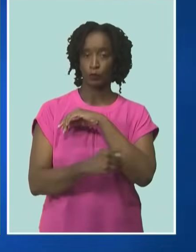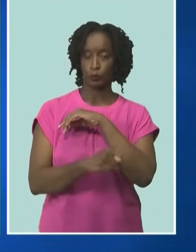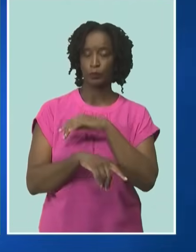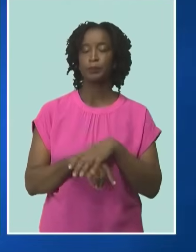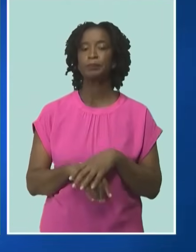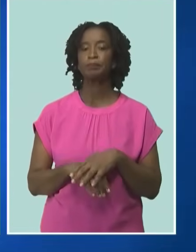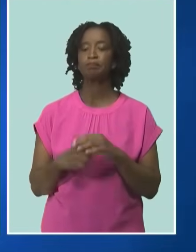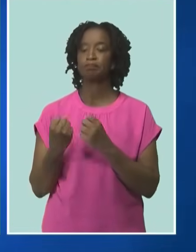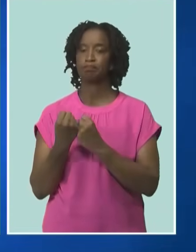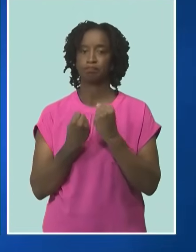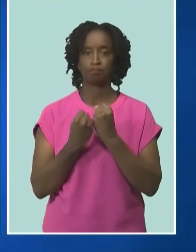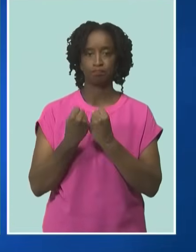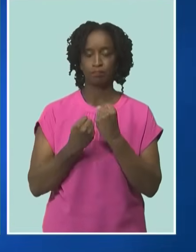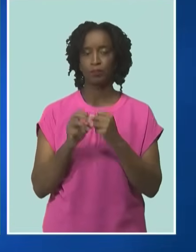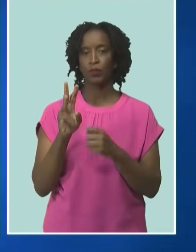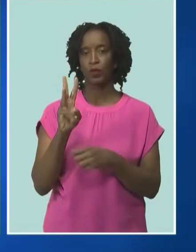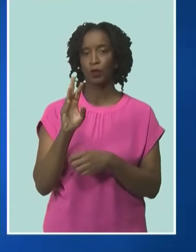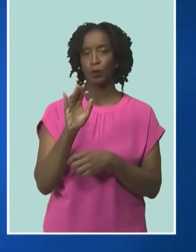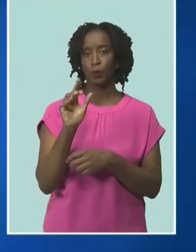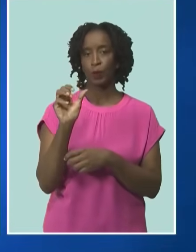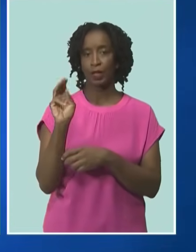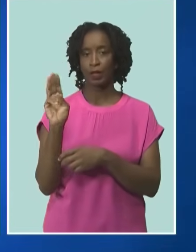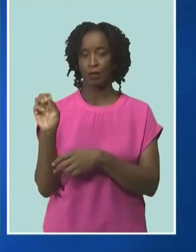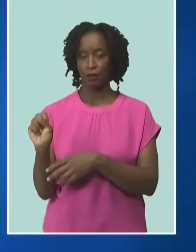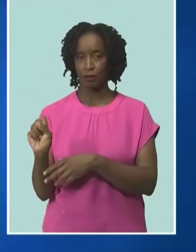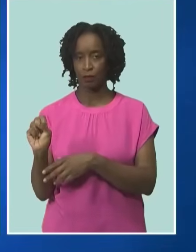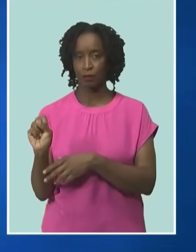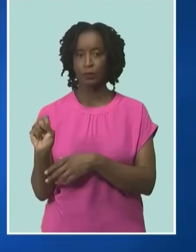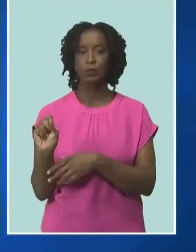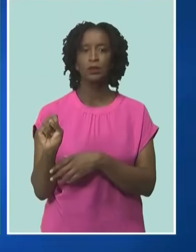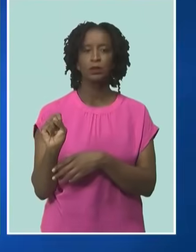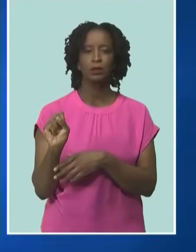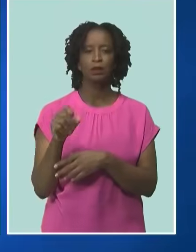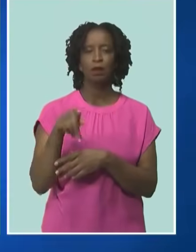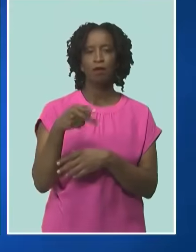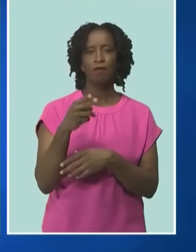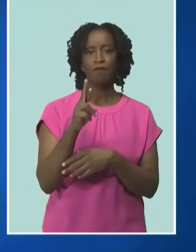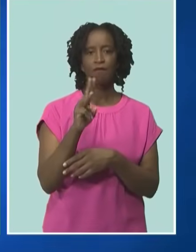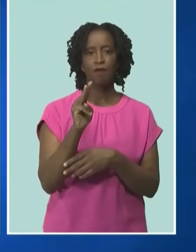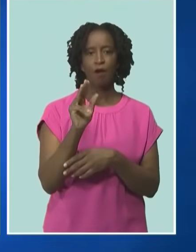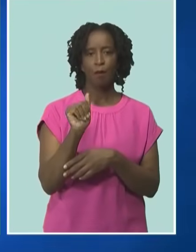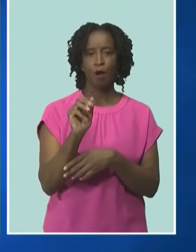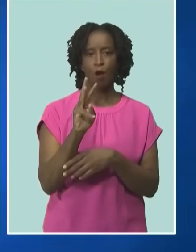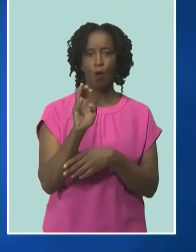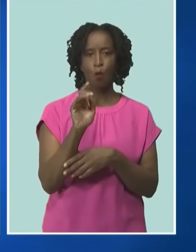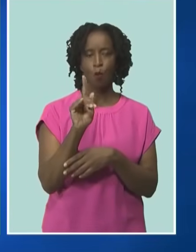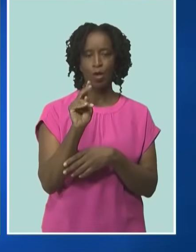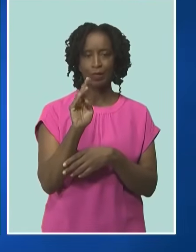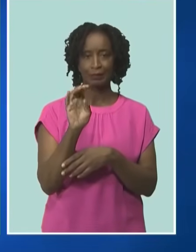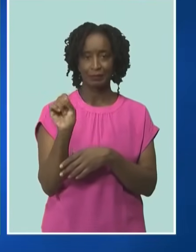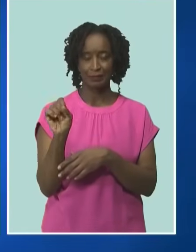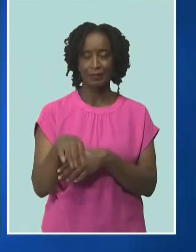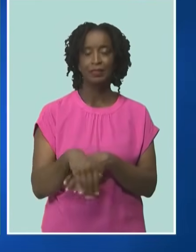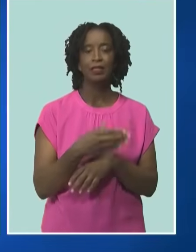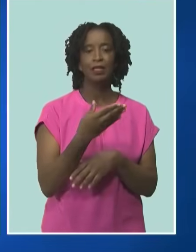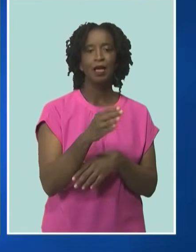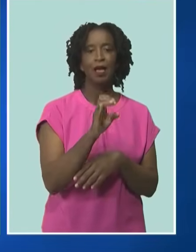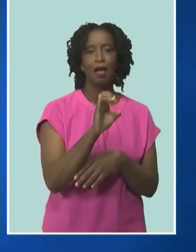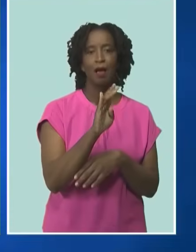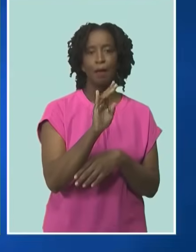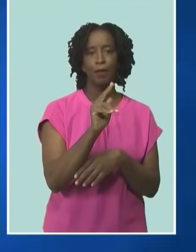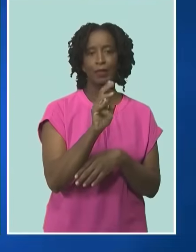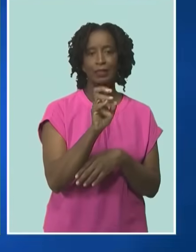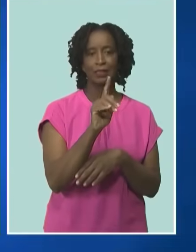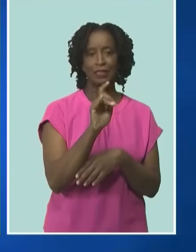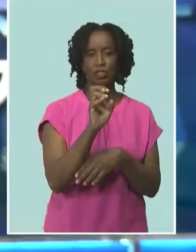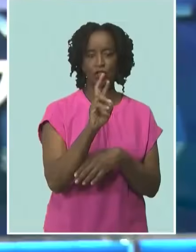Williams Industries, Pharma Wellness International Incorporated, the Ebenezer Church of God, and L&M Bar in